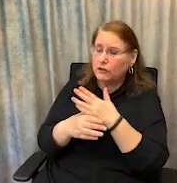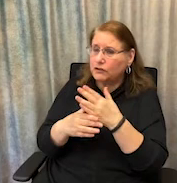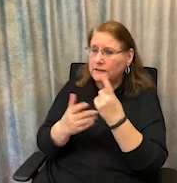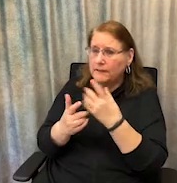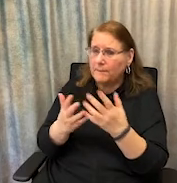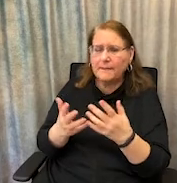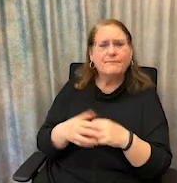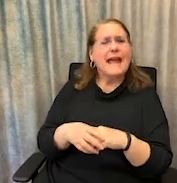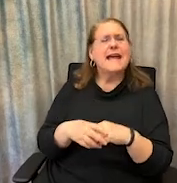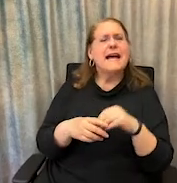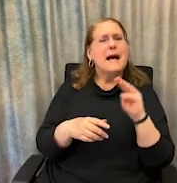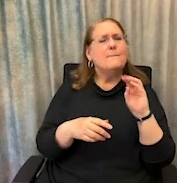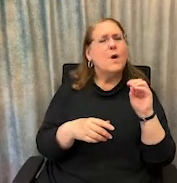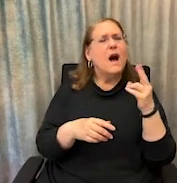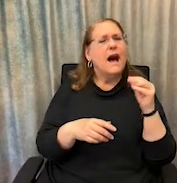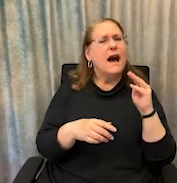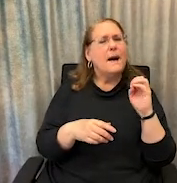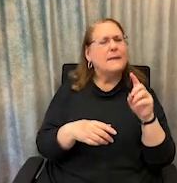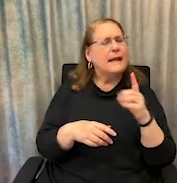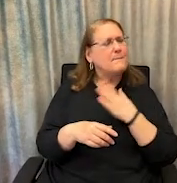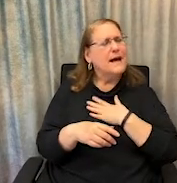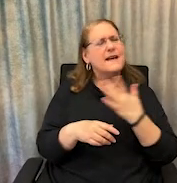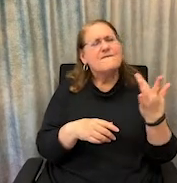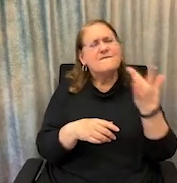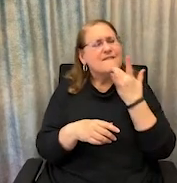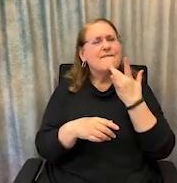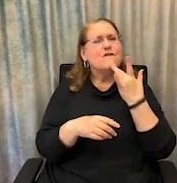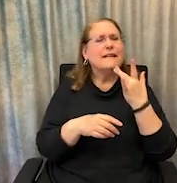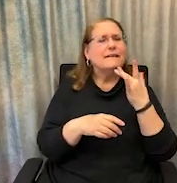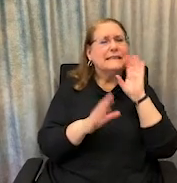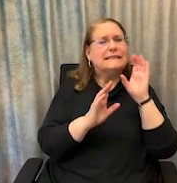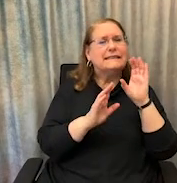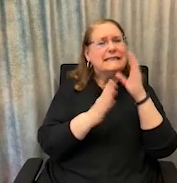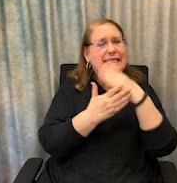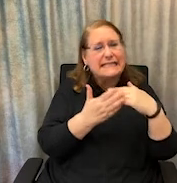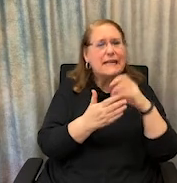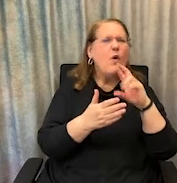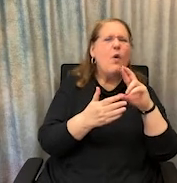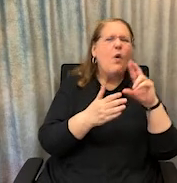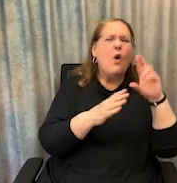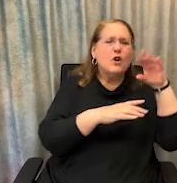My favorite scene or my favorite shoot day was